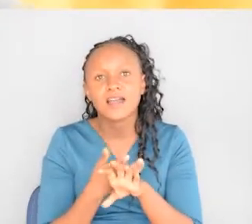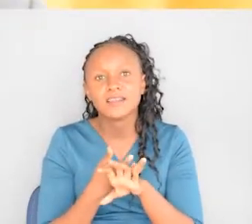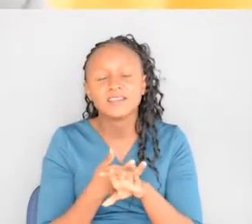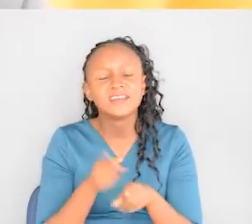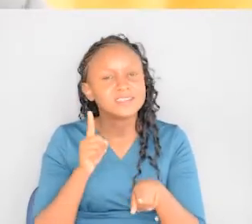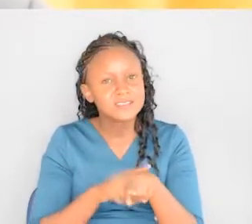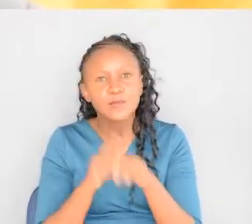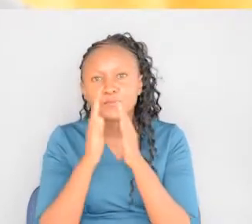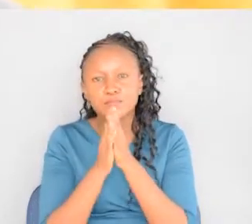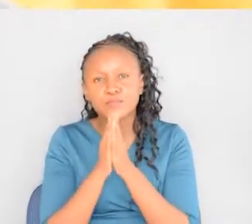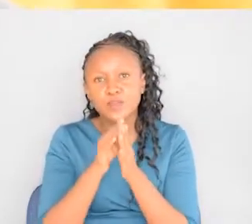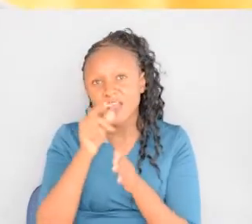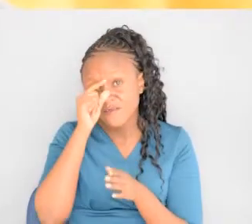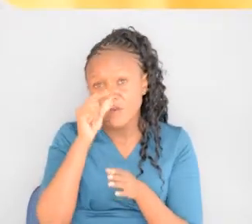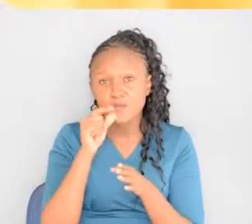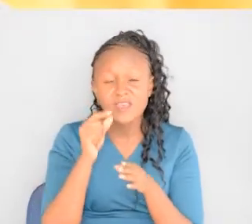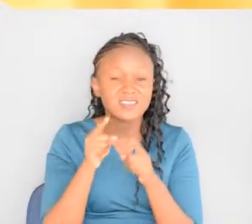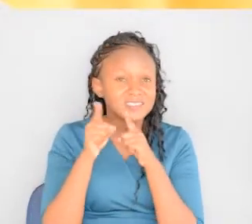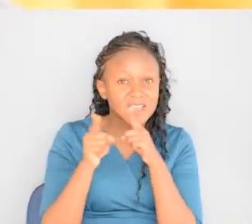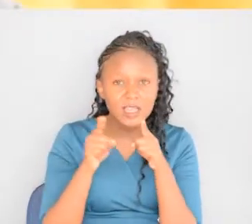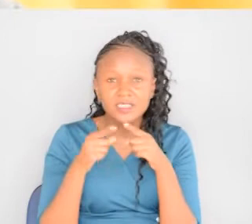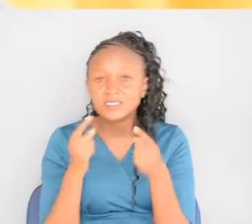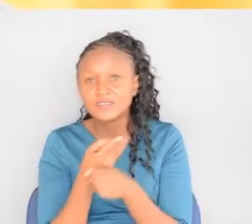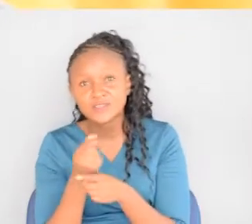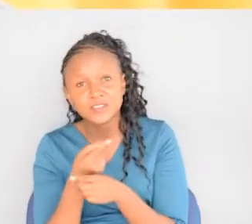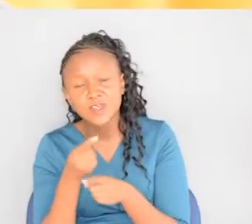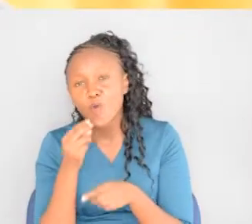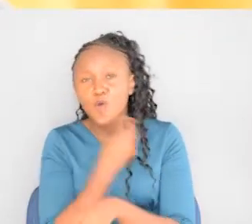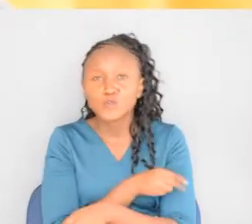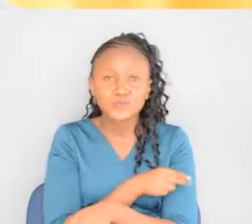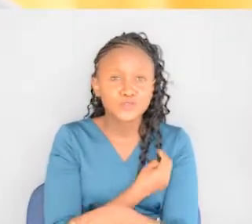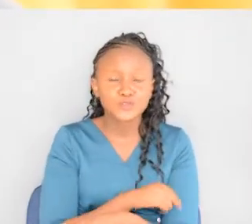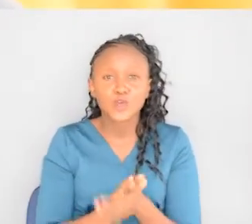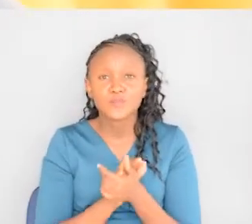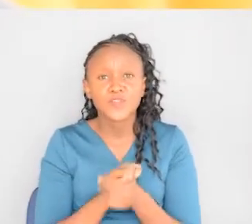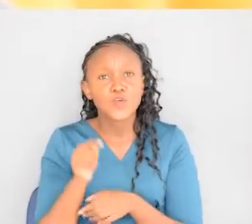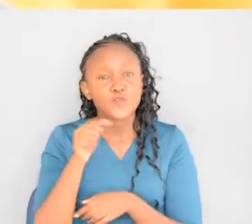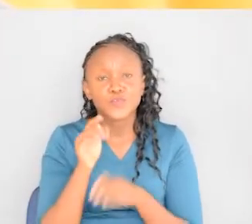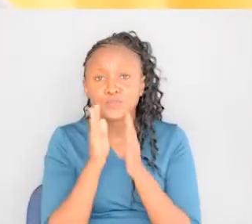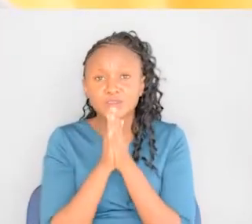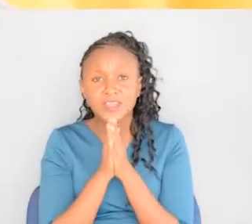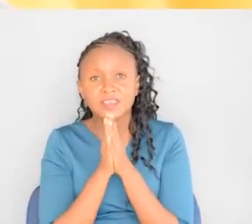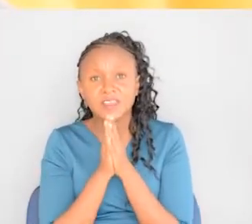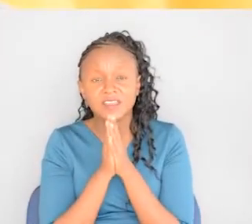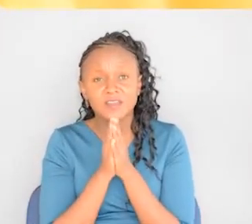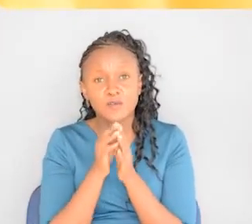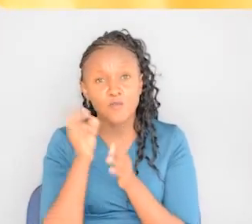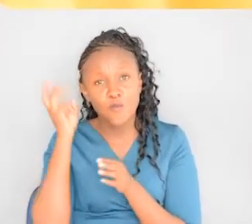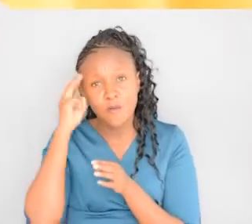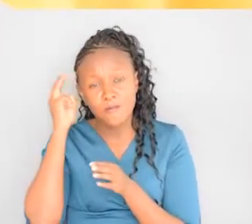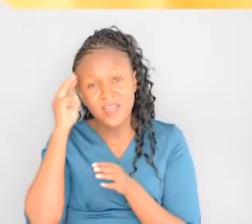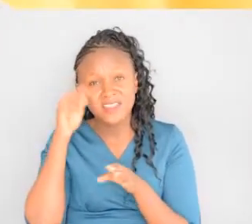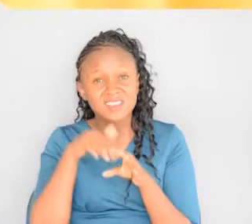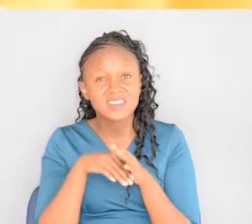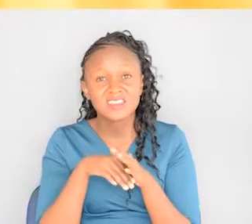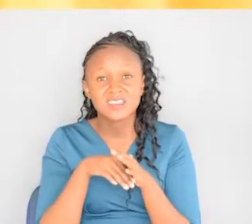our journeys and all those things, as we pray for those in hospitals, we are not praying with our mind not in it, but we are